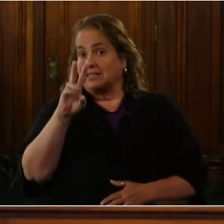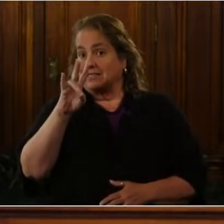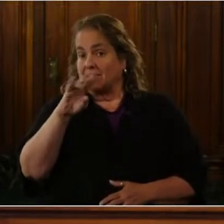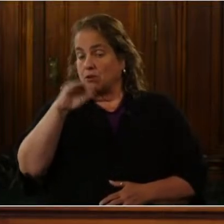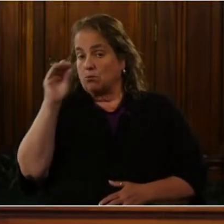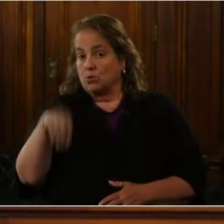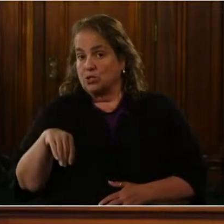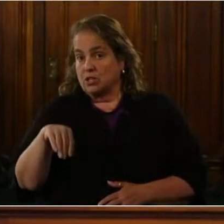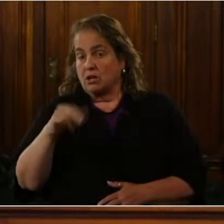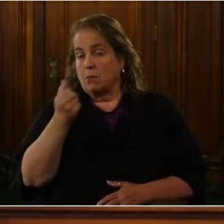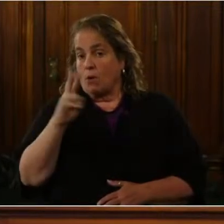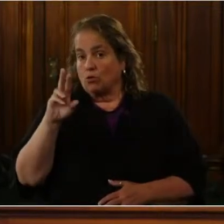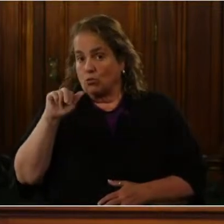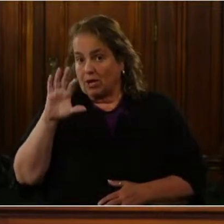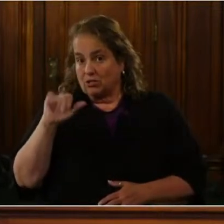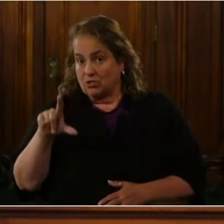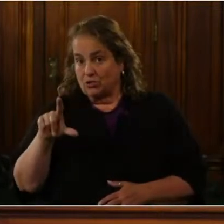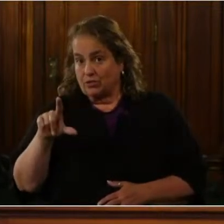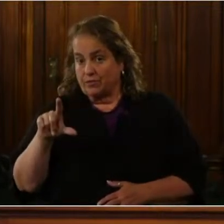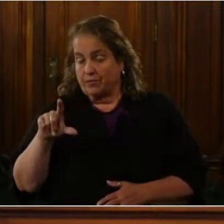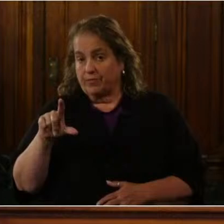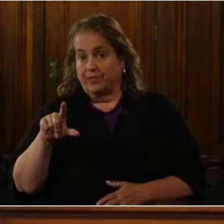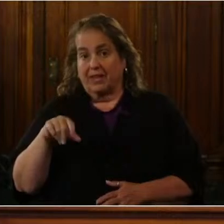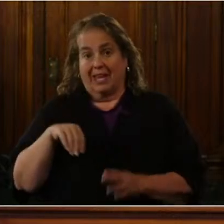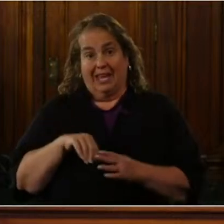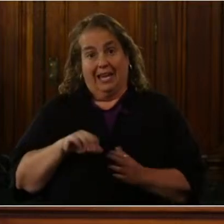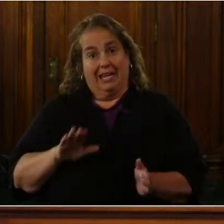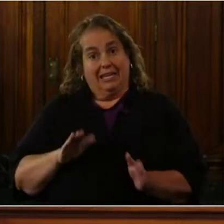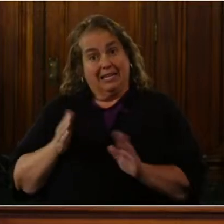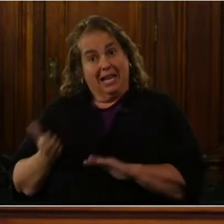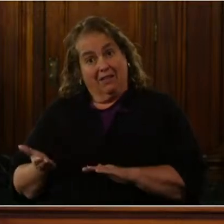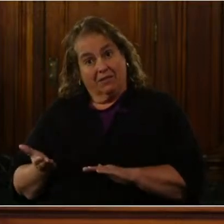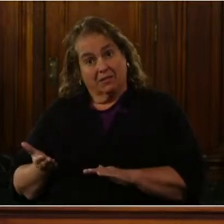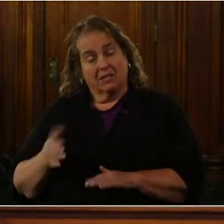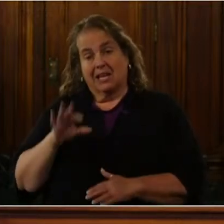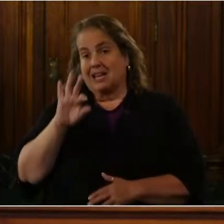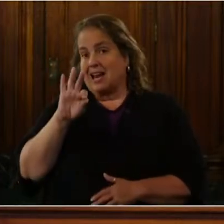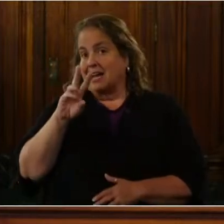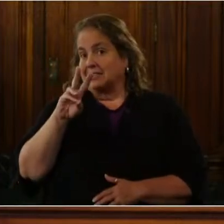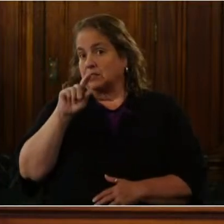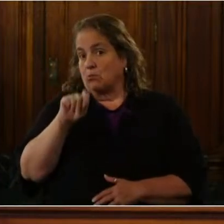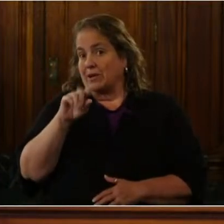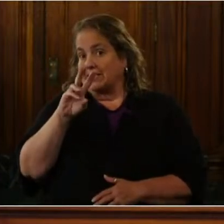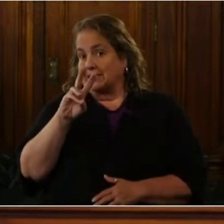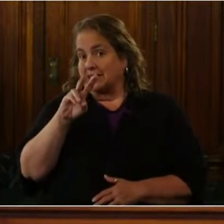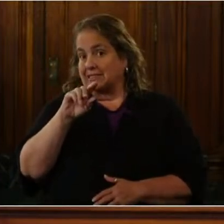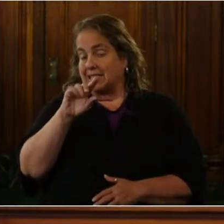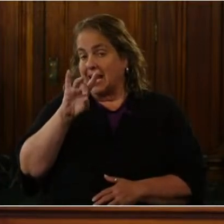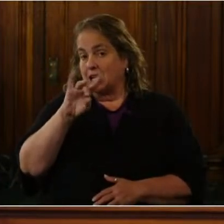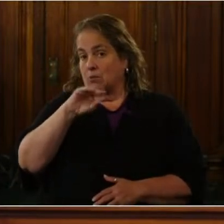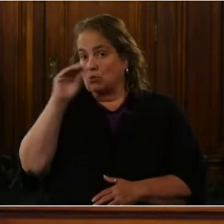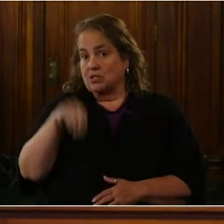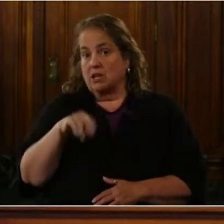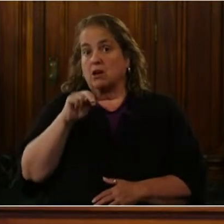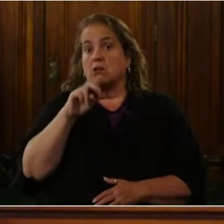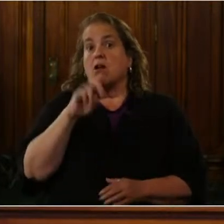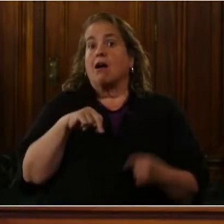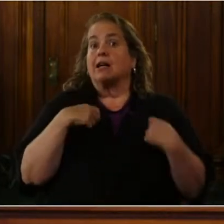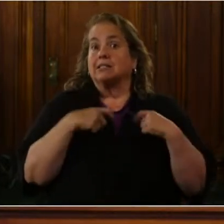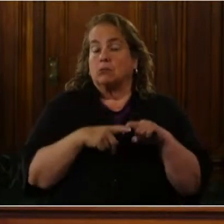5.67% multiracial. In deaths, it's 96.68% non-Hispanic